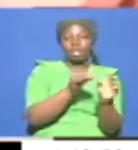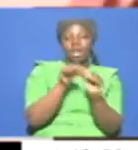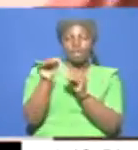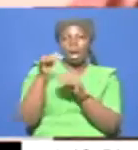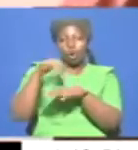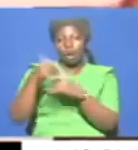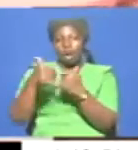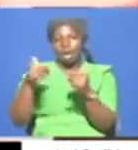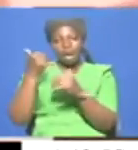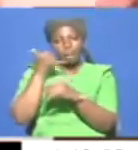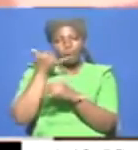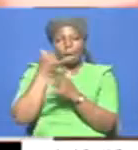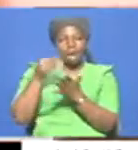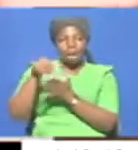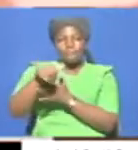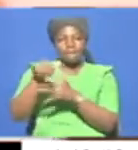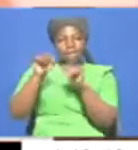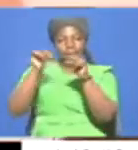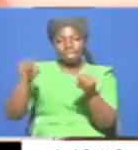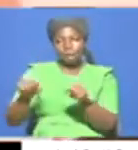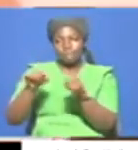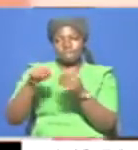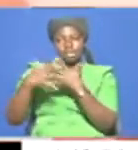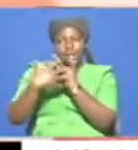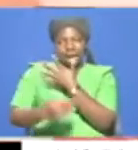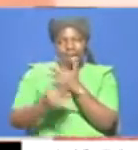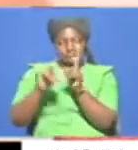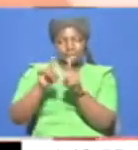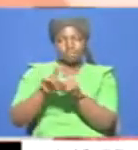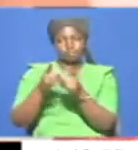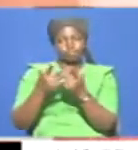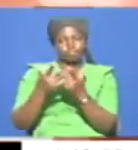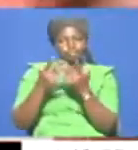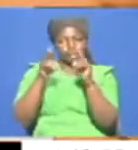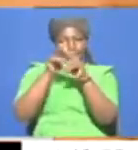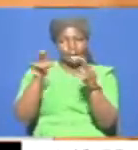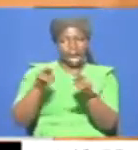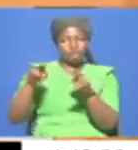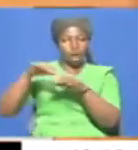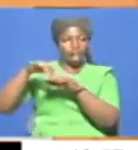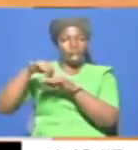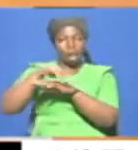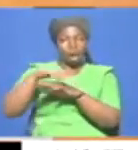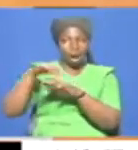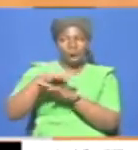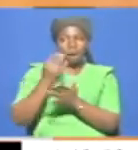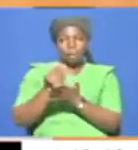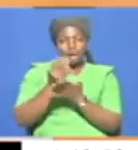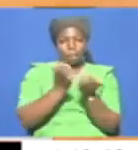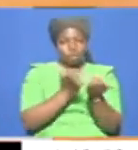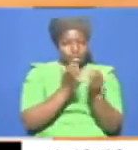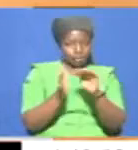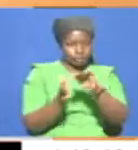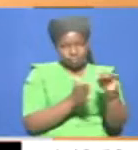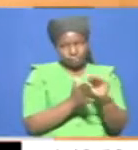payment systems, scanning, and tapping card payment aggregation and international remittance businesses. Finally, the Ghana government has